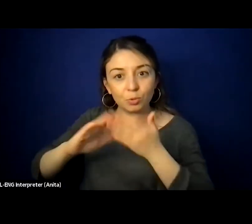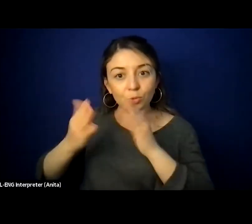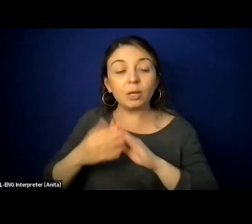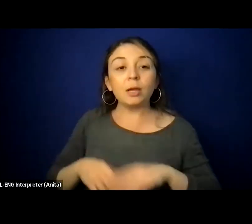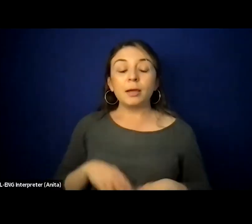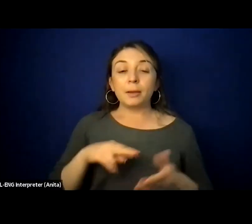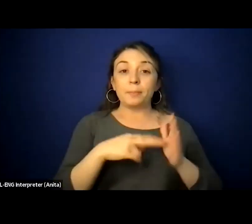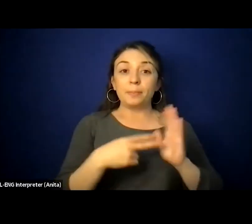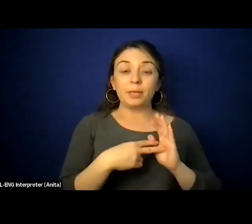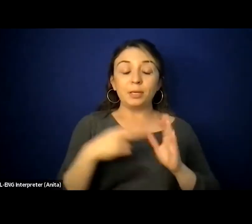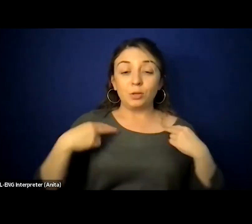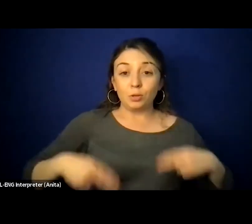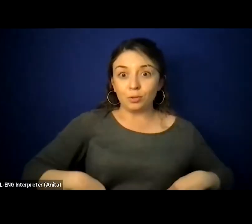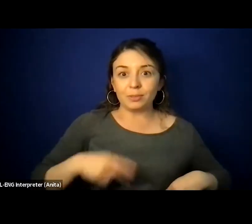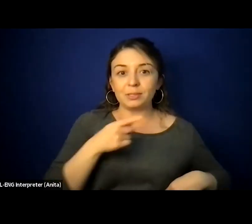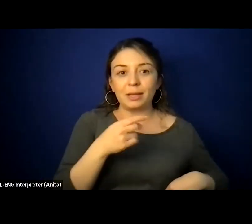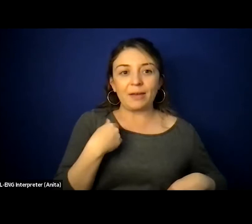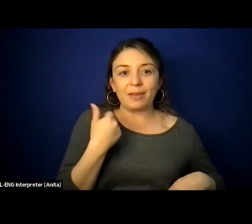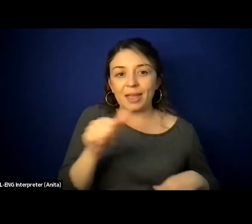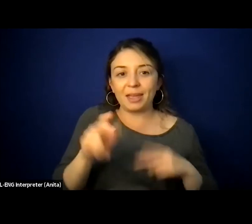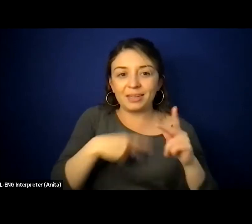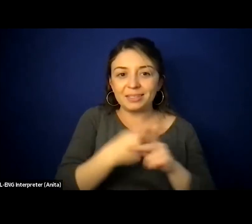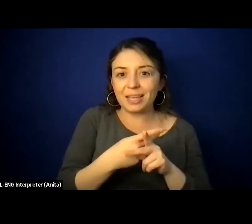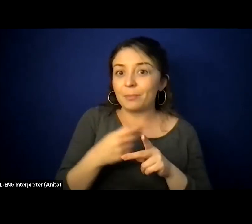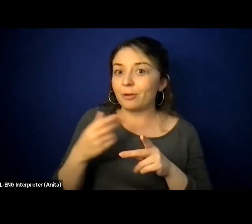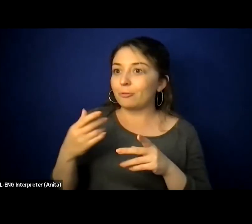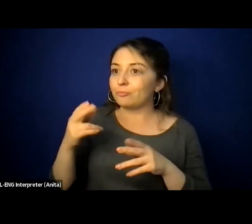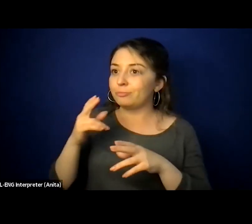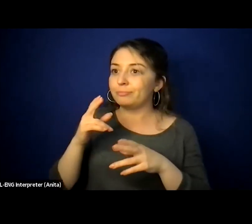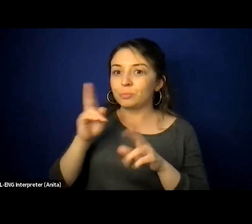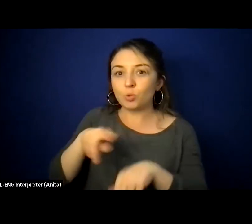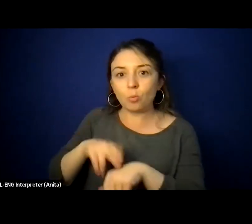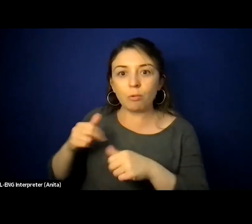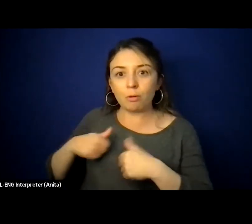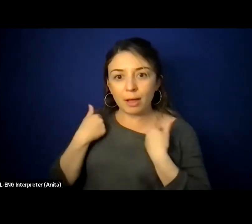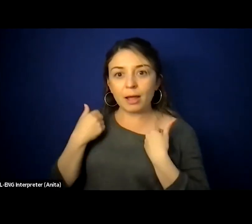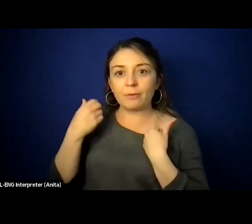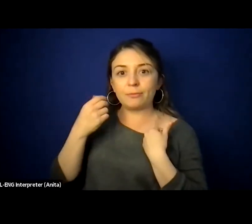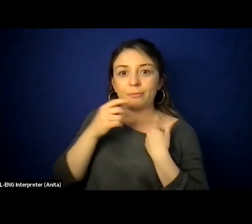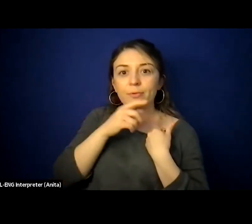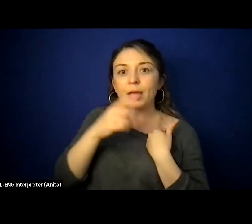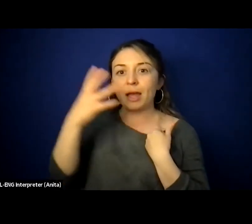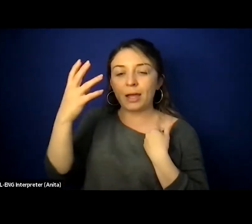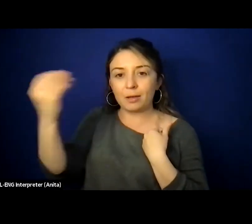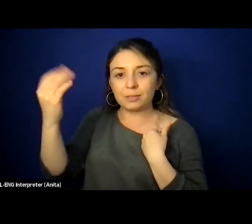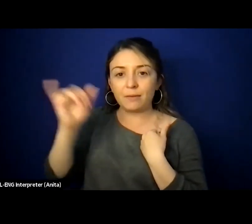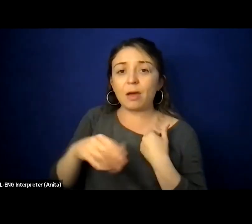beings unworthy of having any kind of life outside of making a donor feel better about their charitable